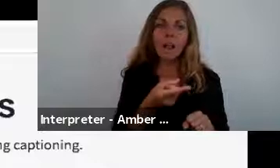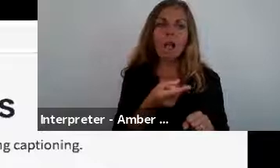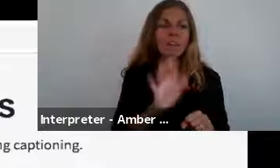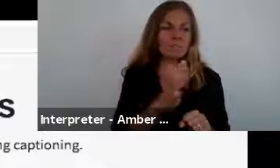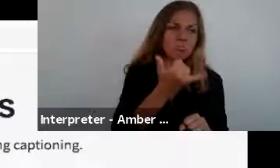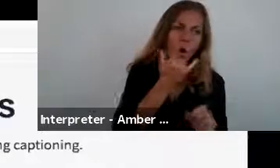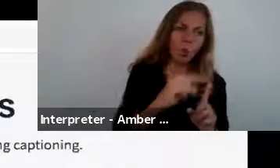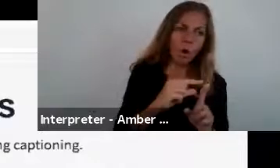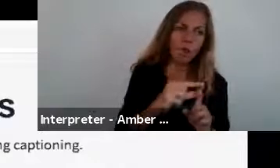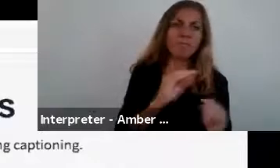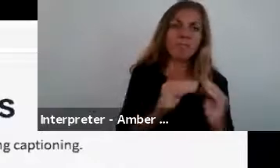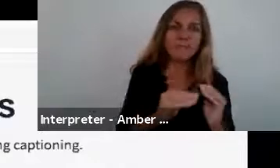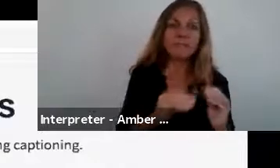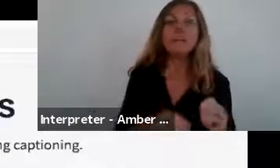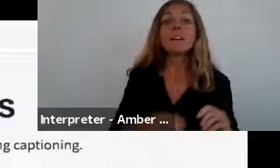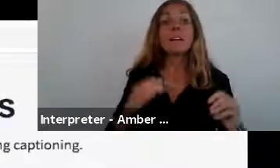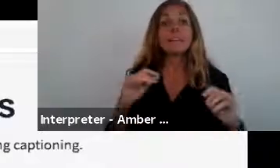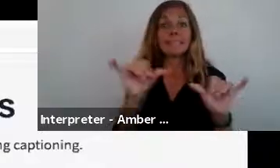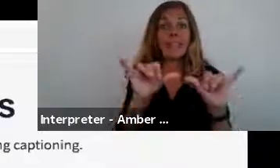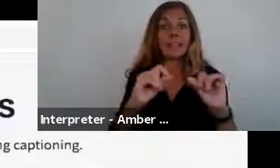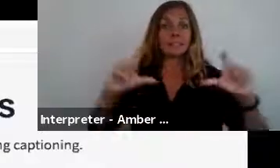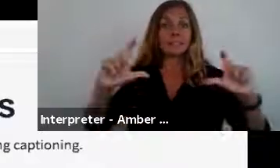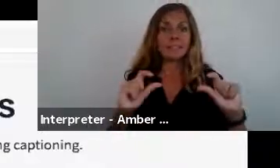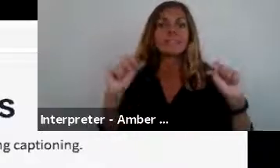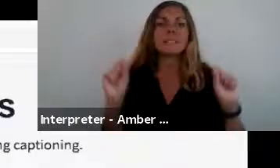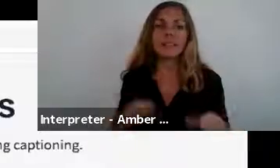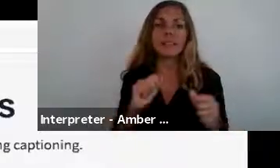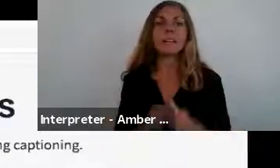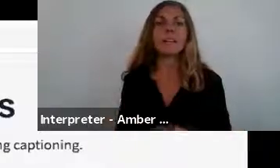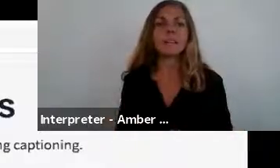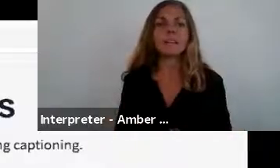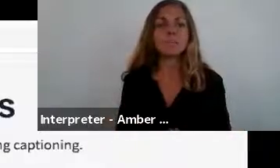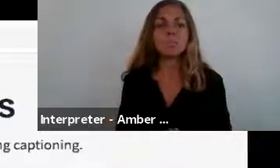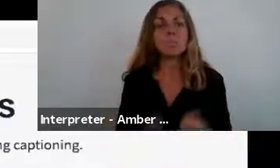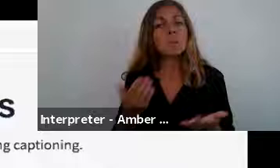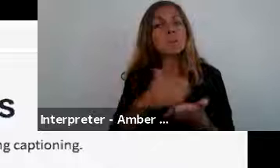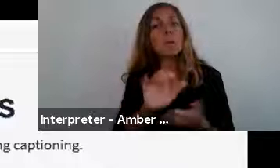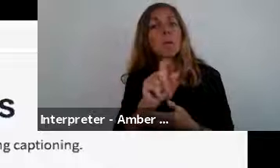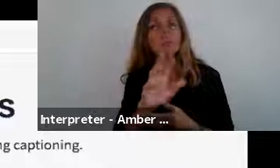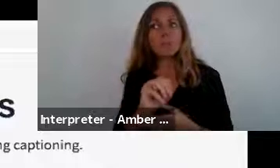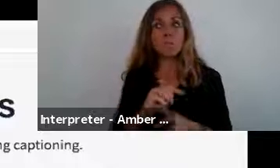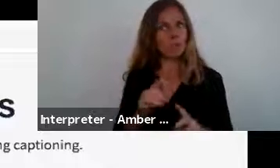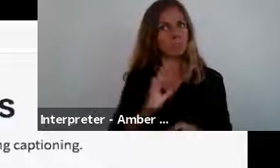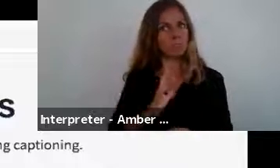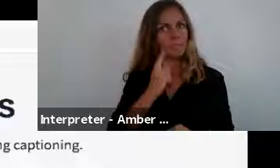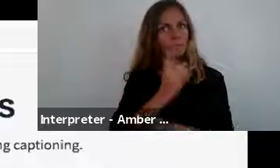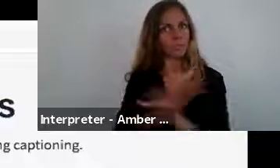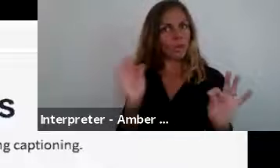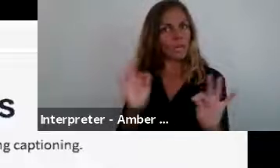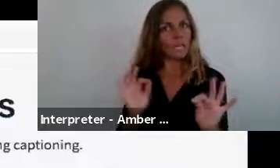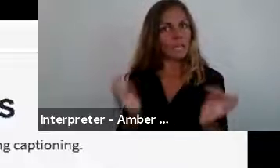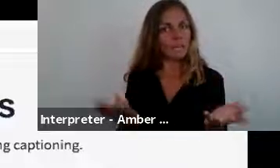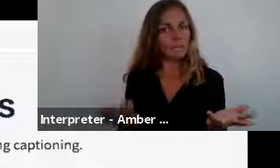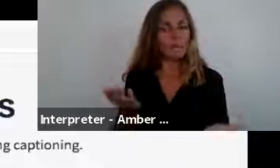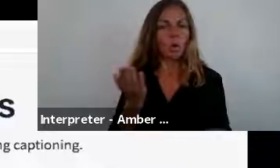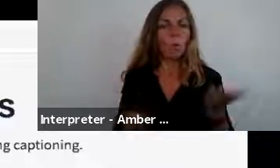wrong, and you can change the font sizes, so it's got some custom features for a free product. It is probably going